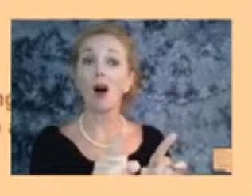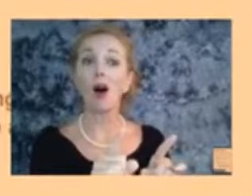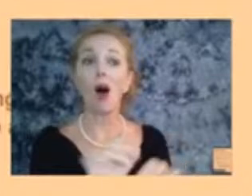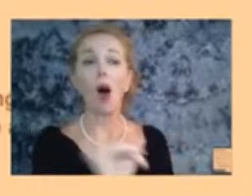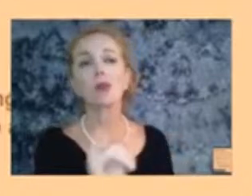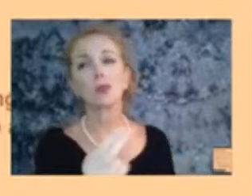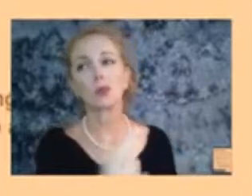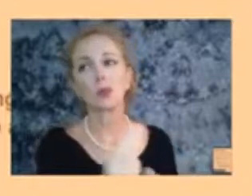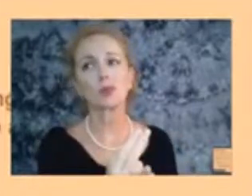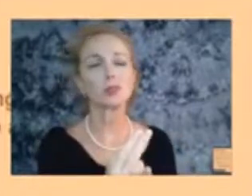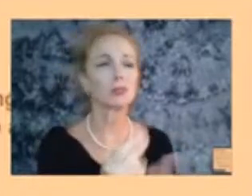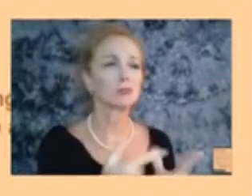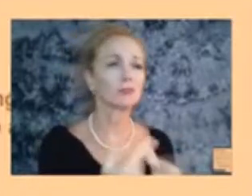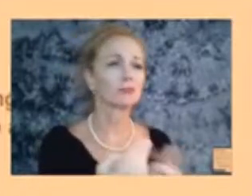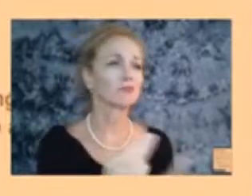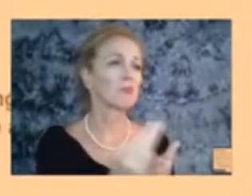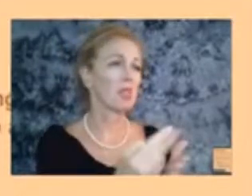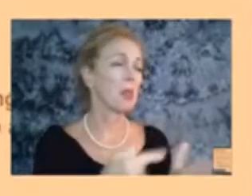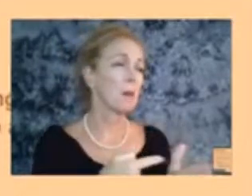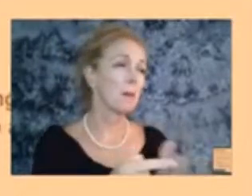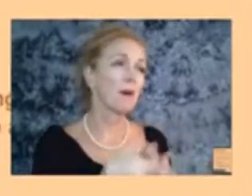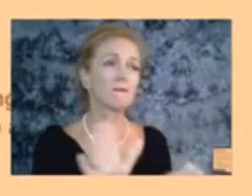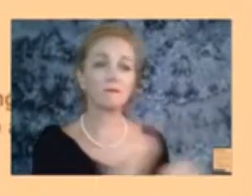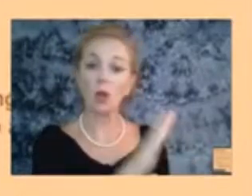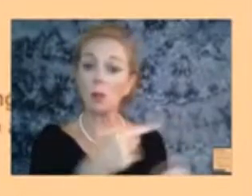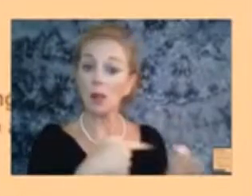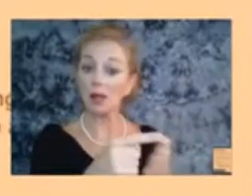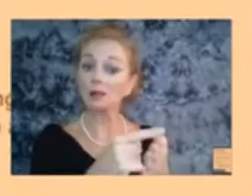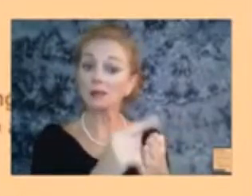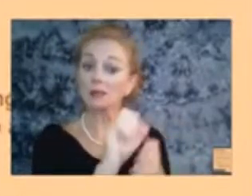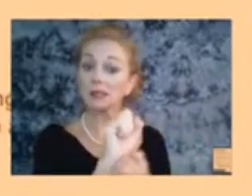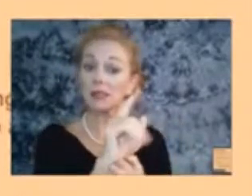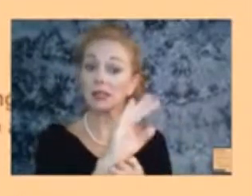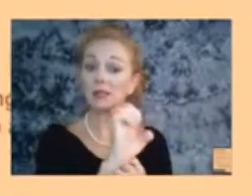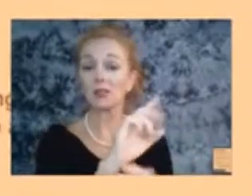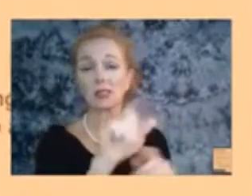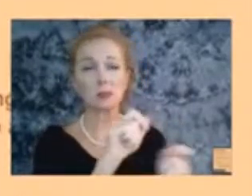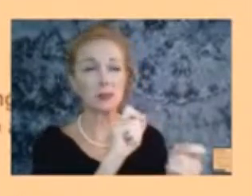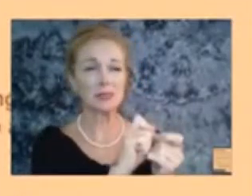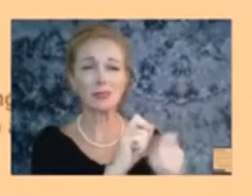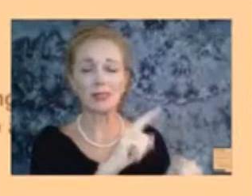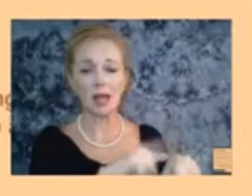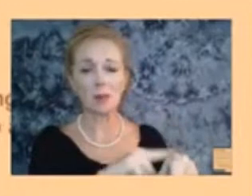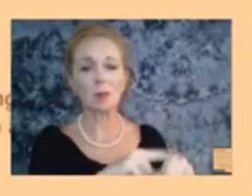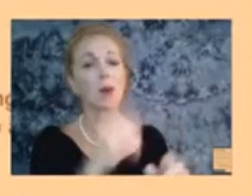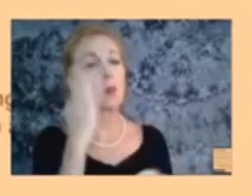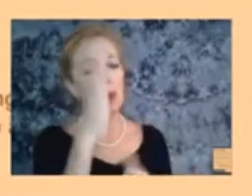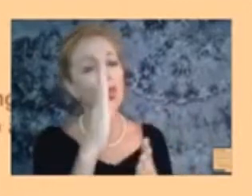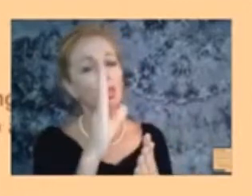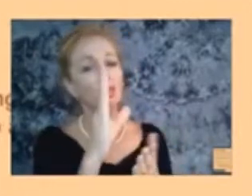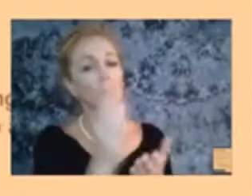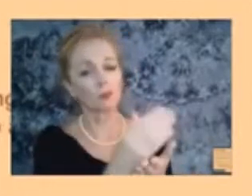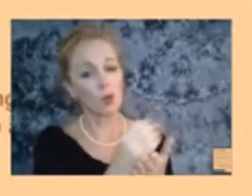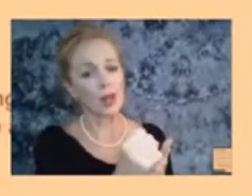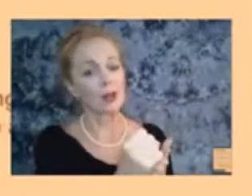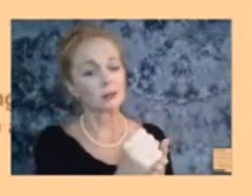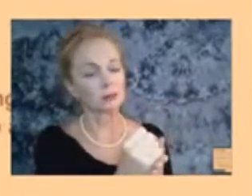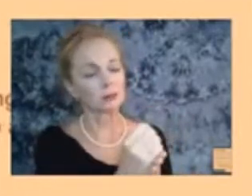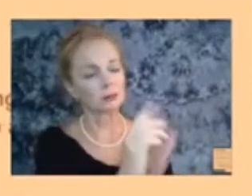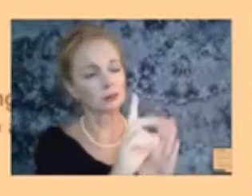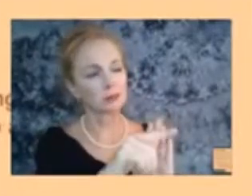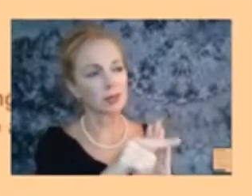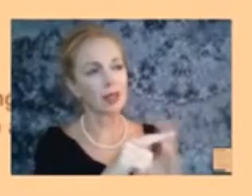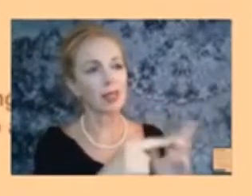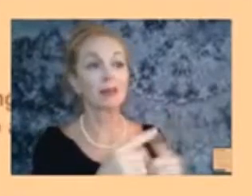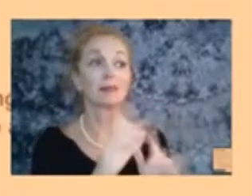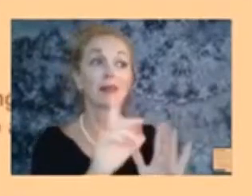a fully paid status for a certain period of time, but that's going to run out. So clearly at some point these employees would be experiencing a financial